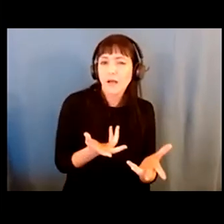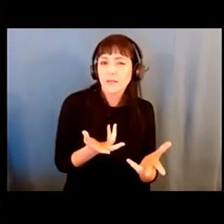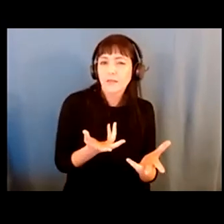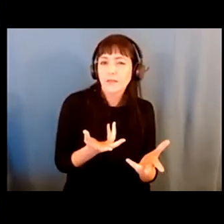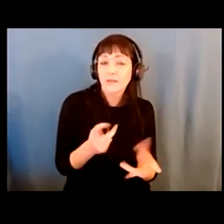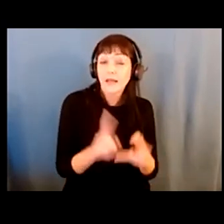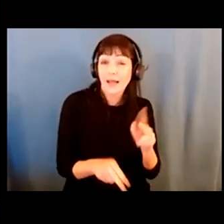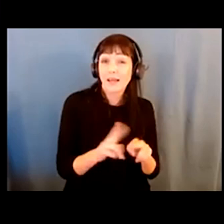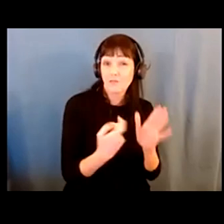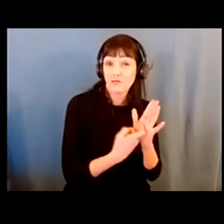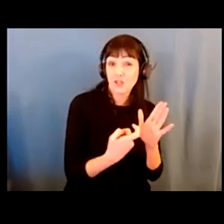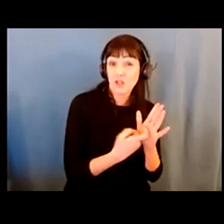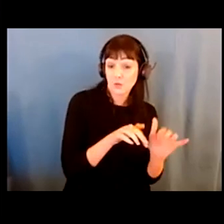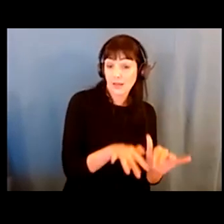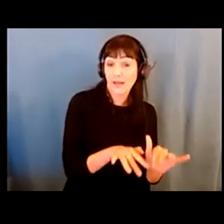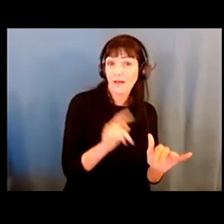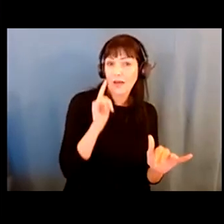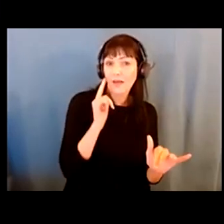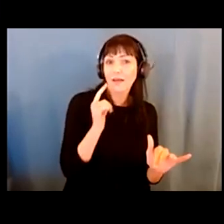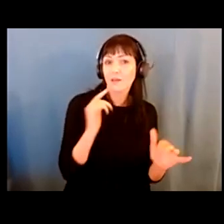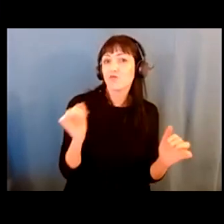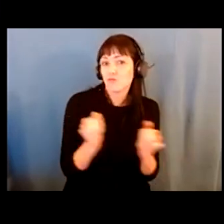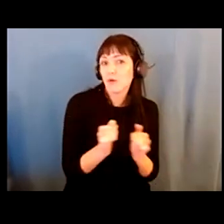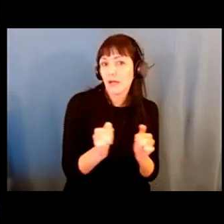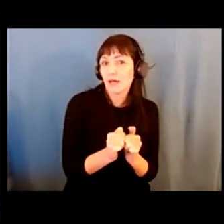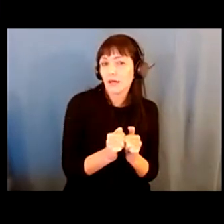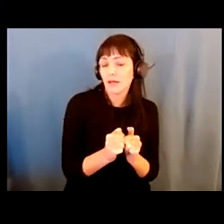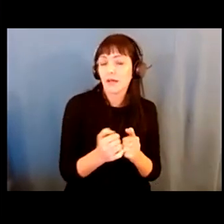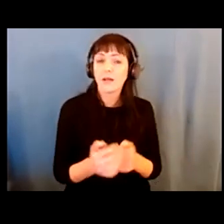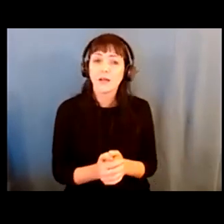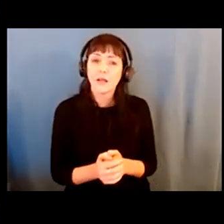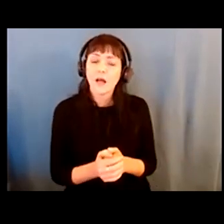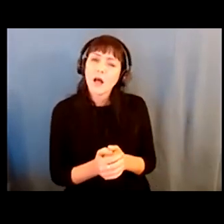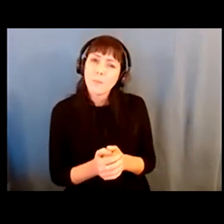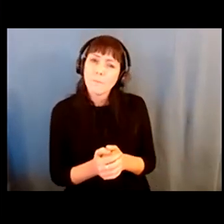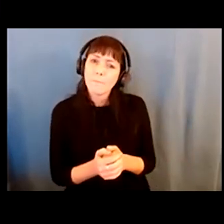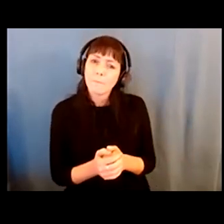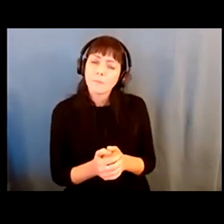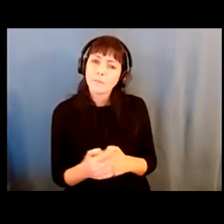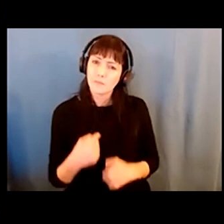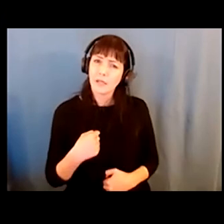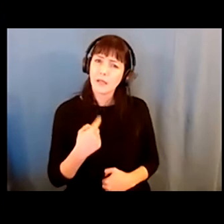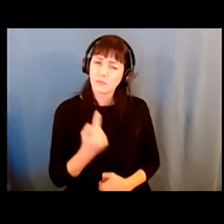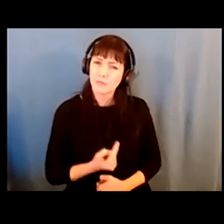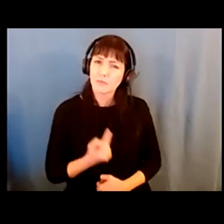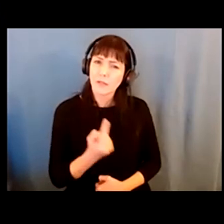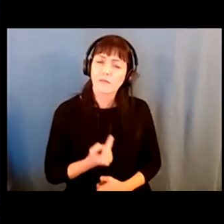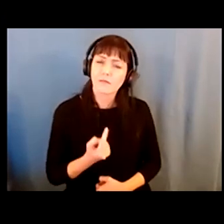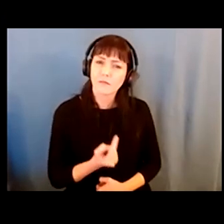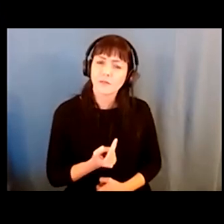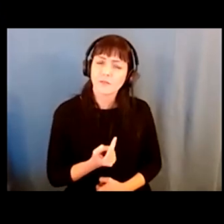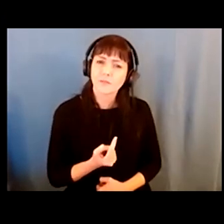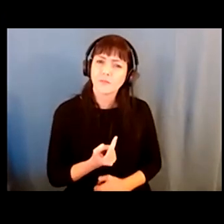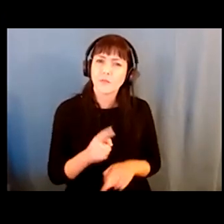bring people in when you need to bring people in. I don't know whether anybody's, I've always found that trying to bring, you know,